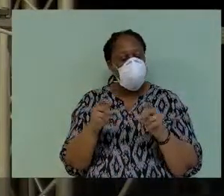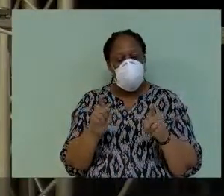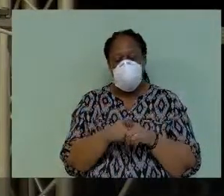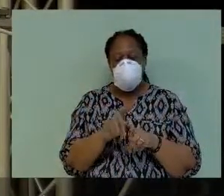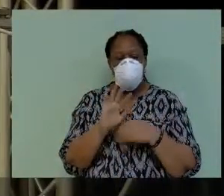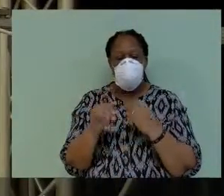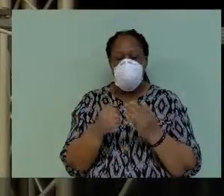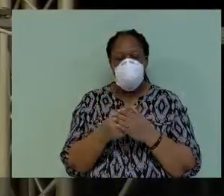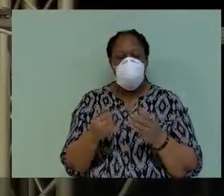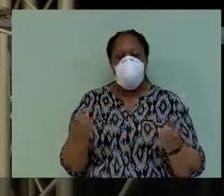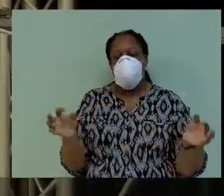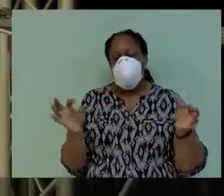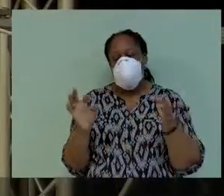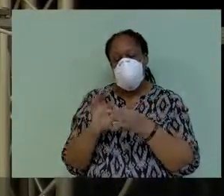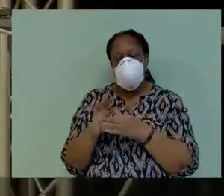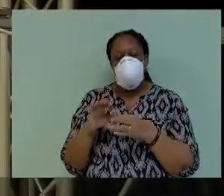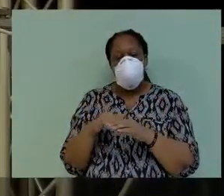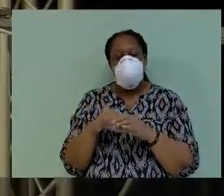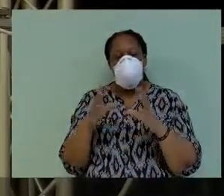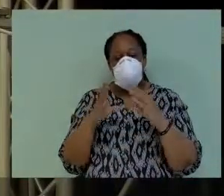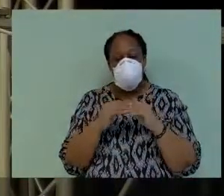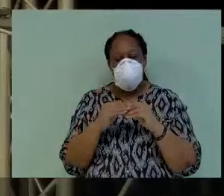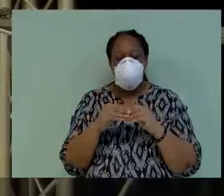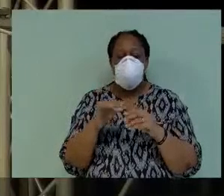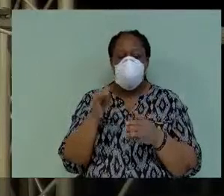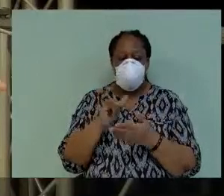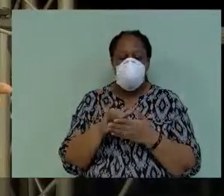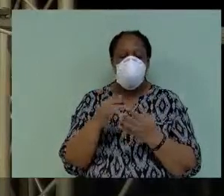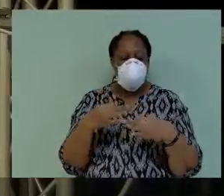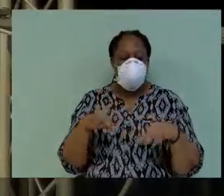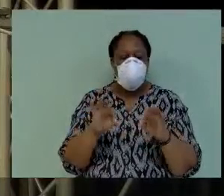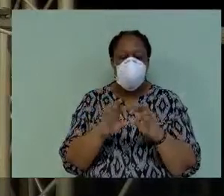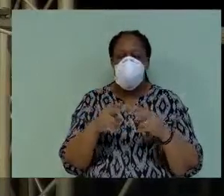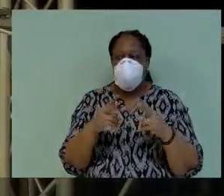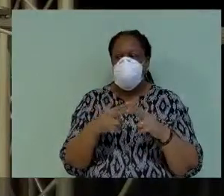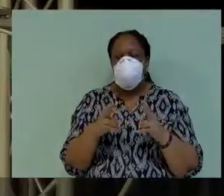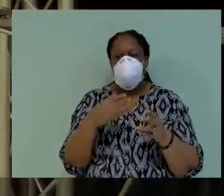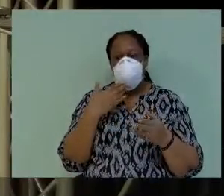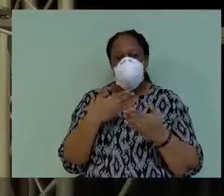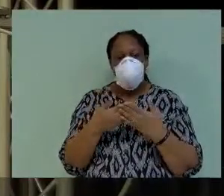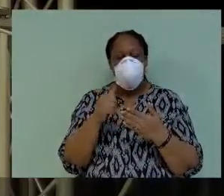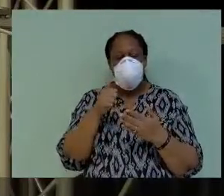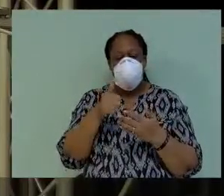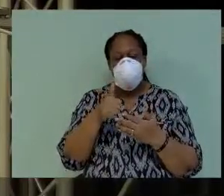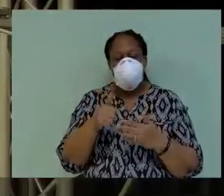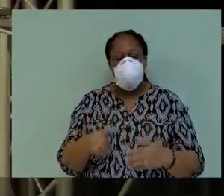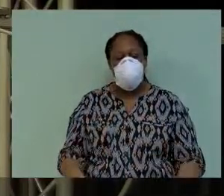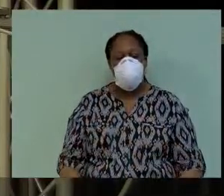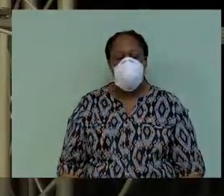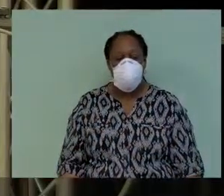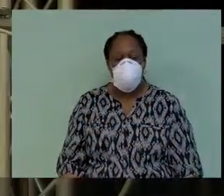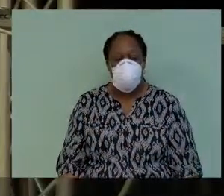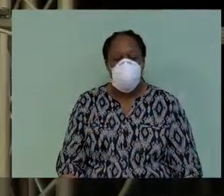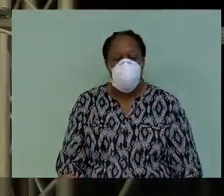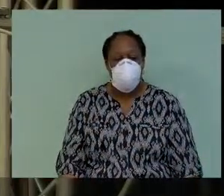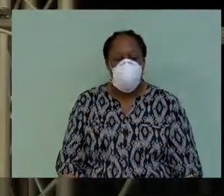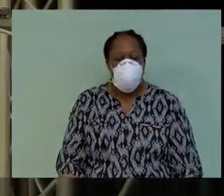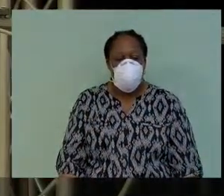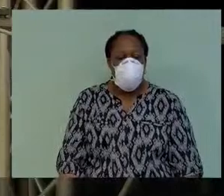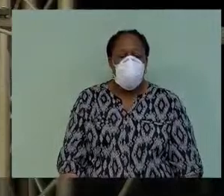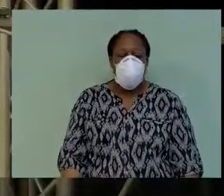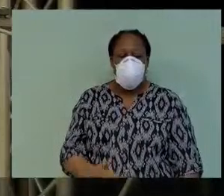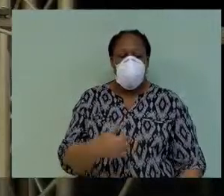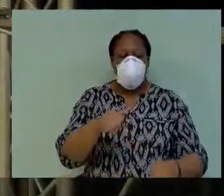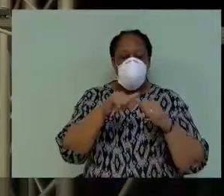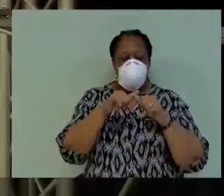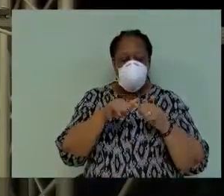and that to us was very important. So we are doing an all-inclusive approach to this process, and we will continue to